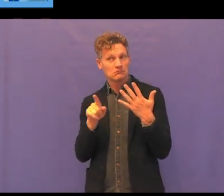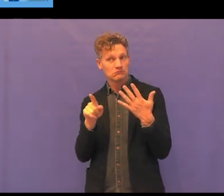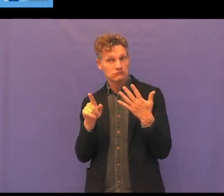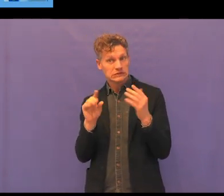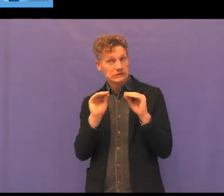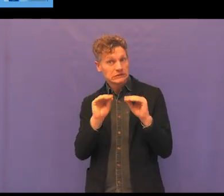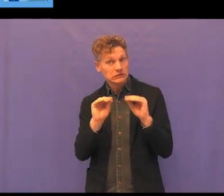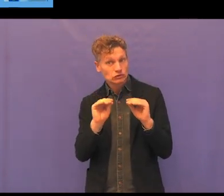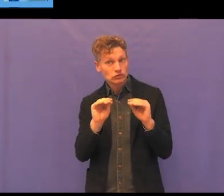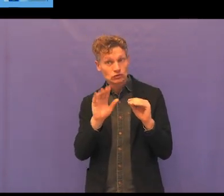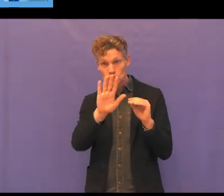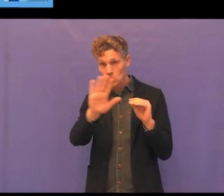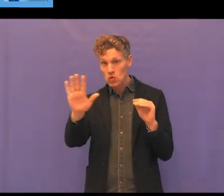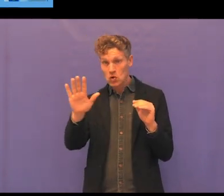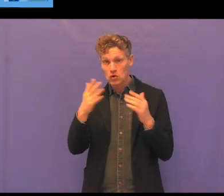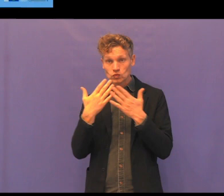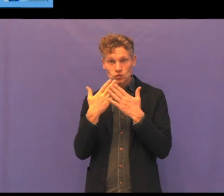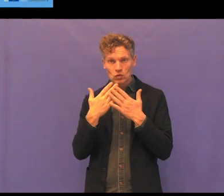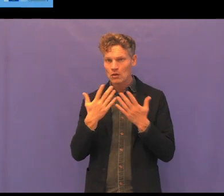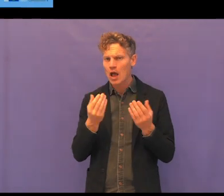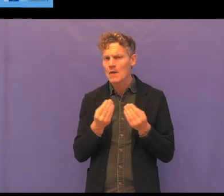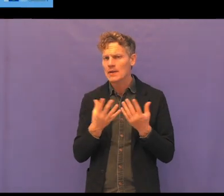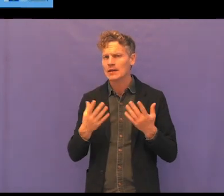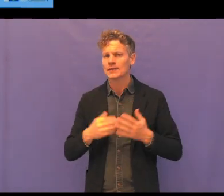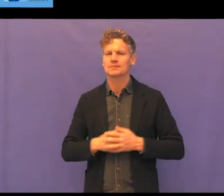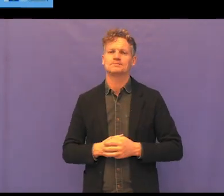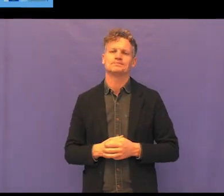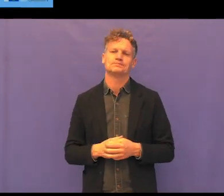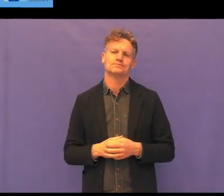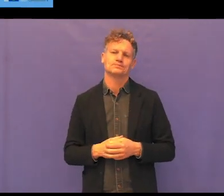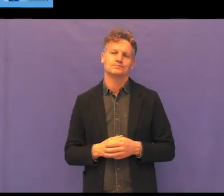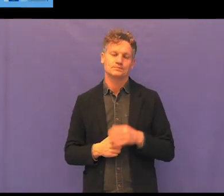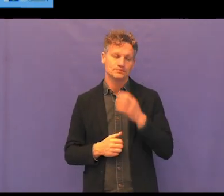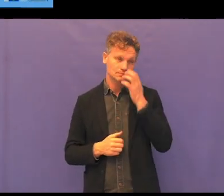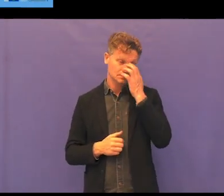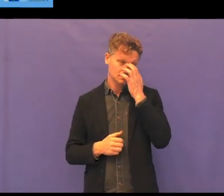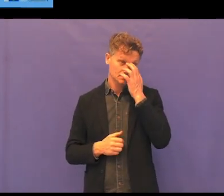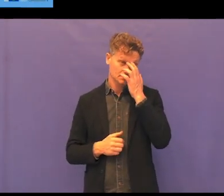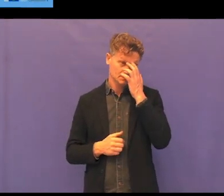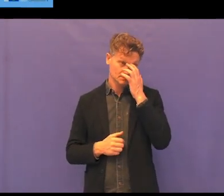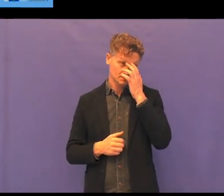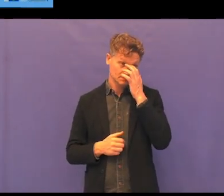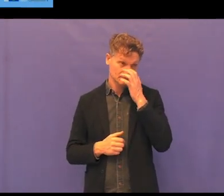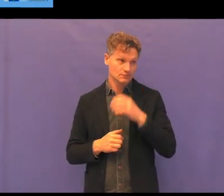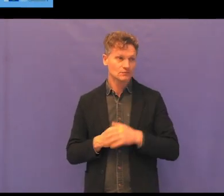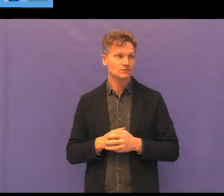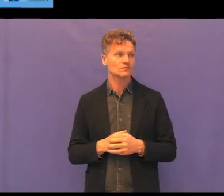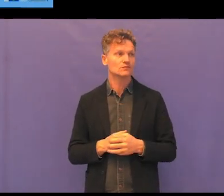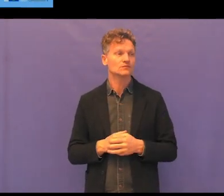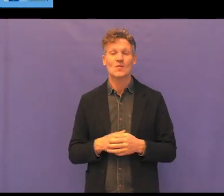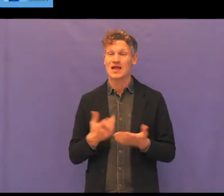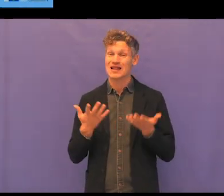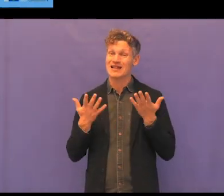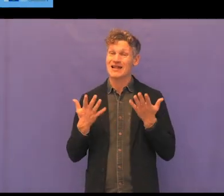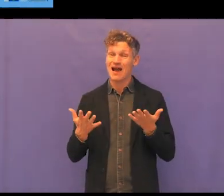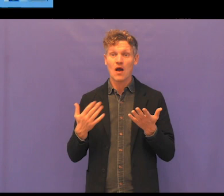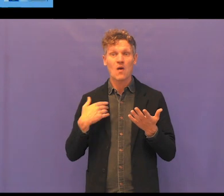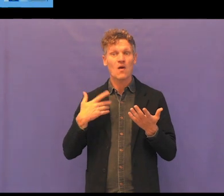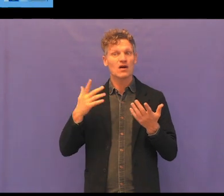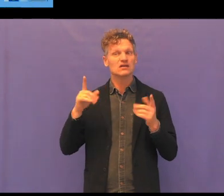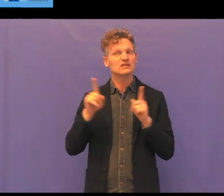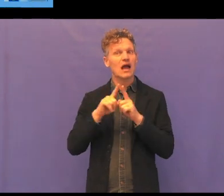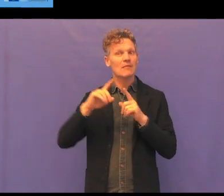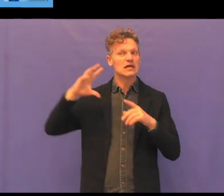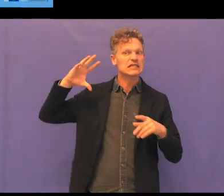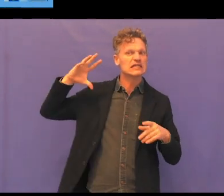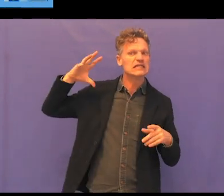pressures of climate migration increase, the question for translation won't just be, if you like, crisis translation